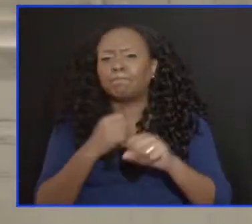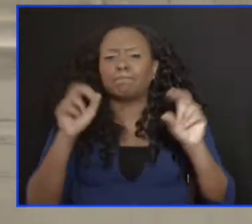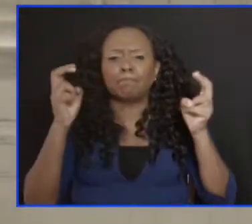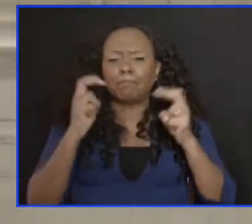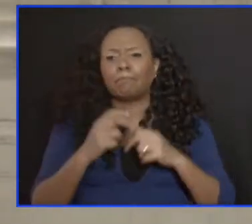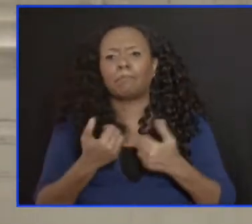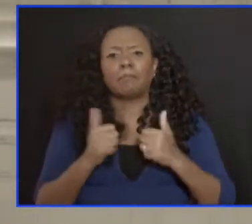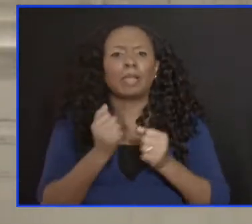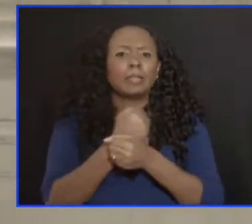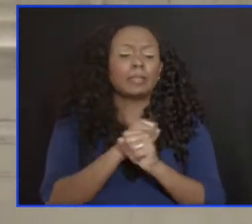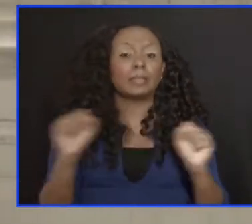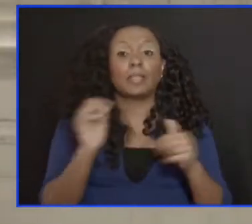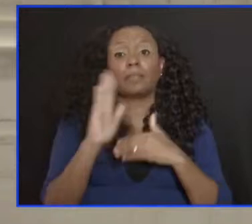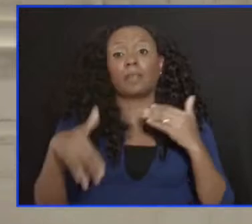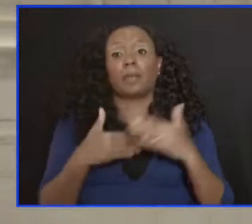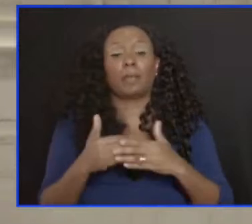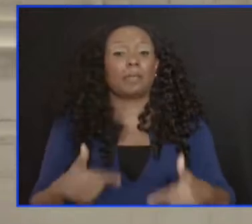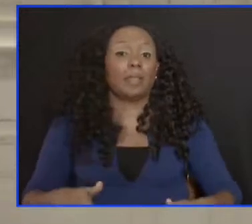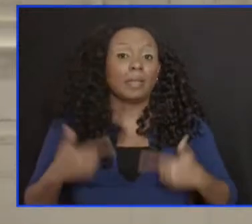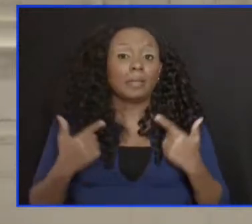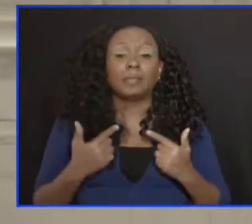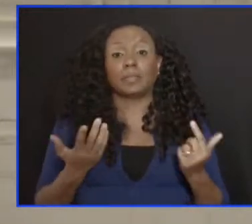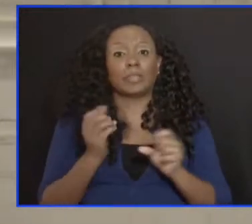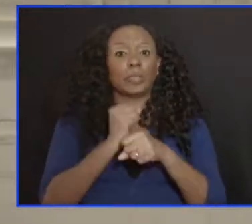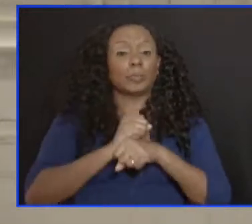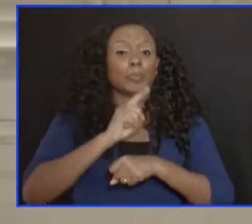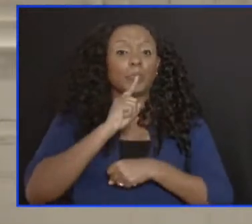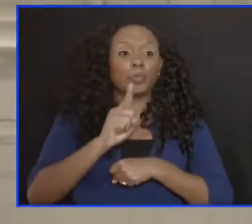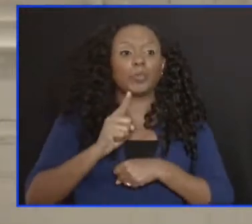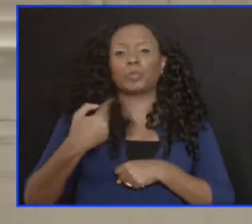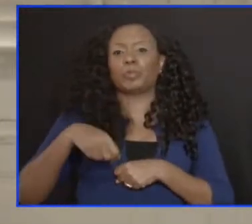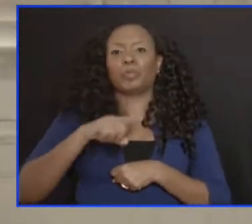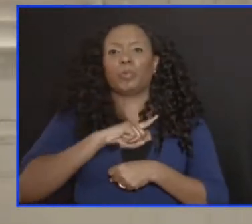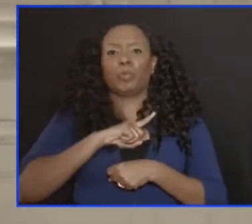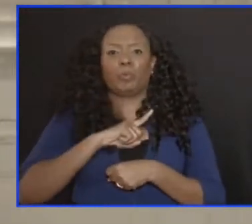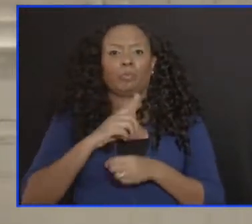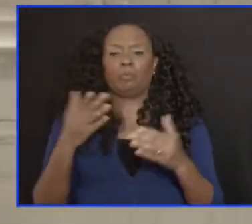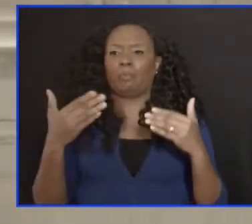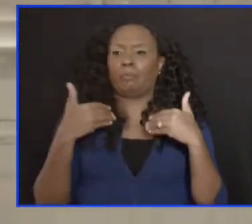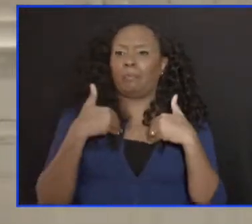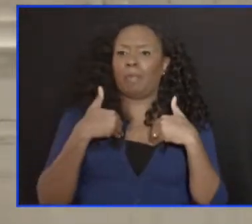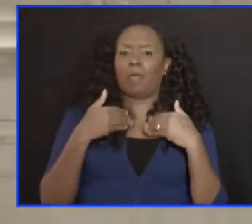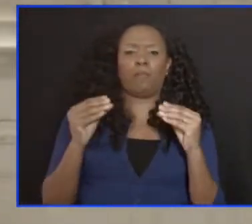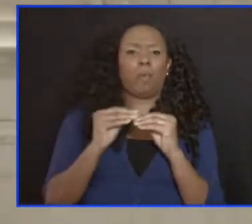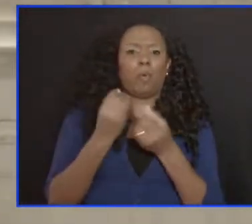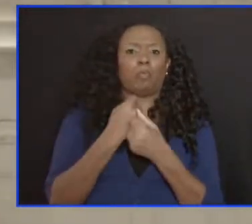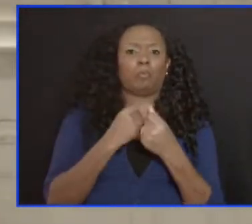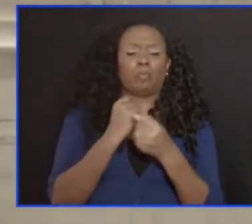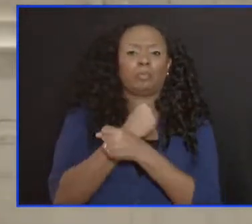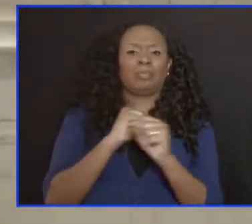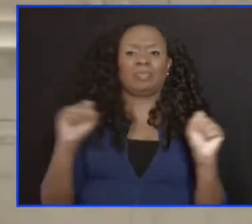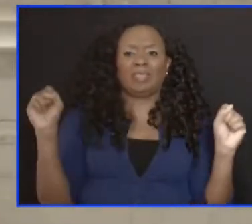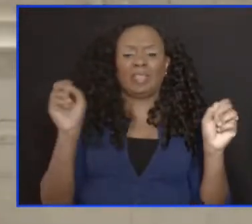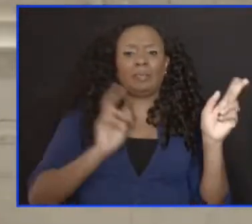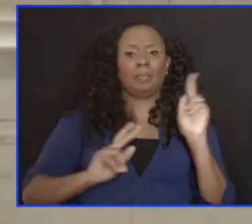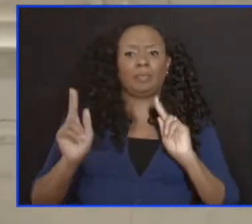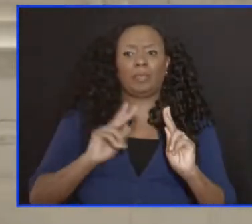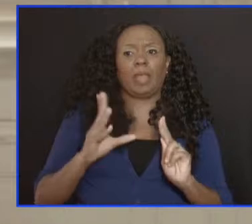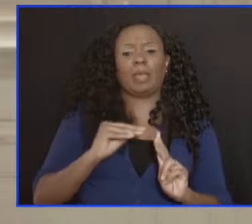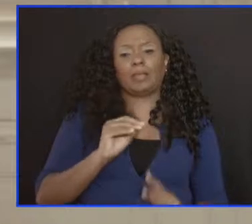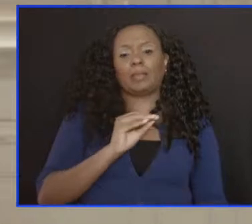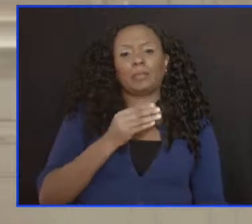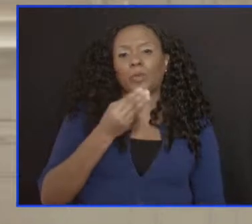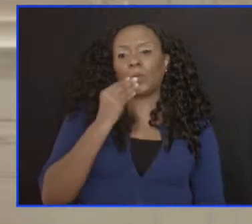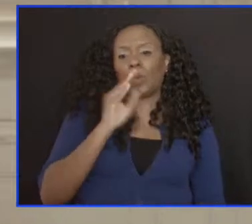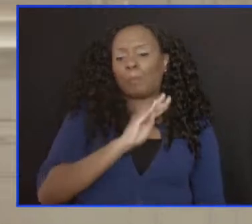have in our bodies to make sure that we can get these individuals safe and back home to their family. But we need